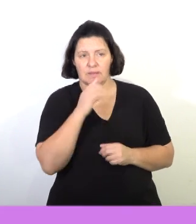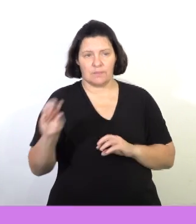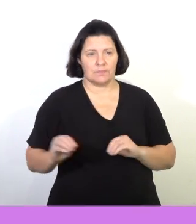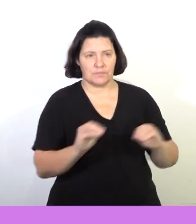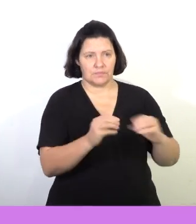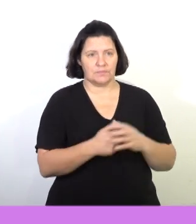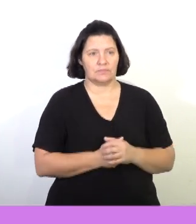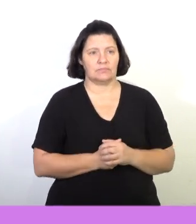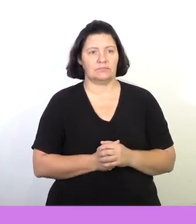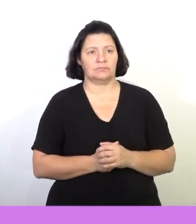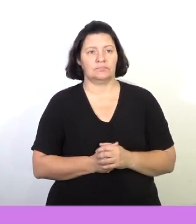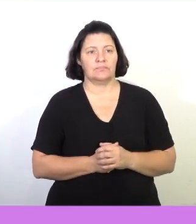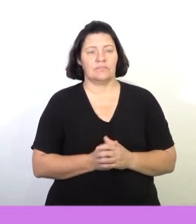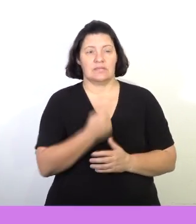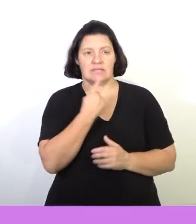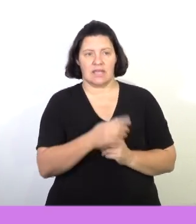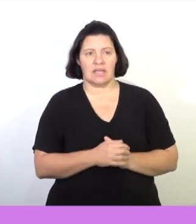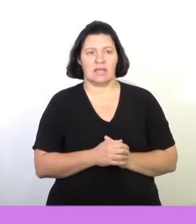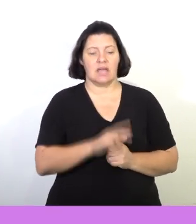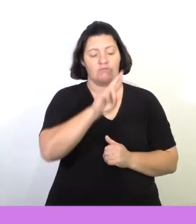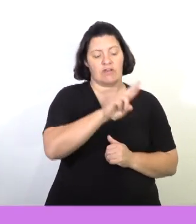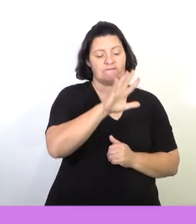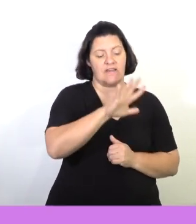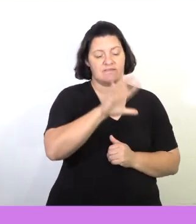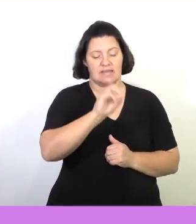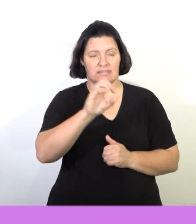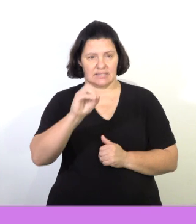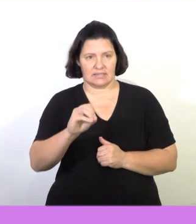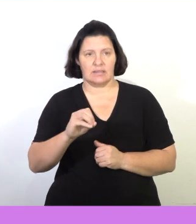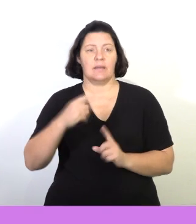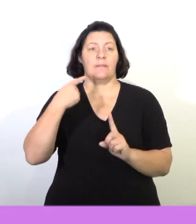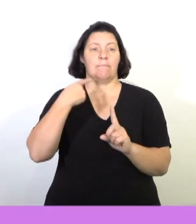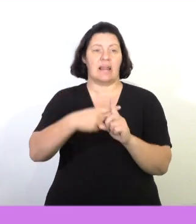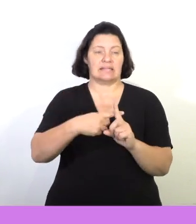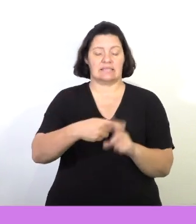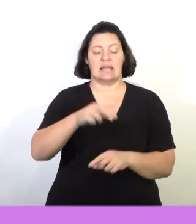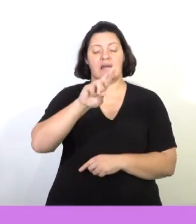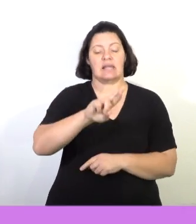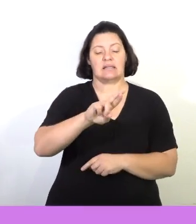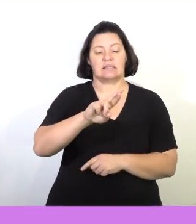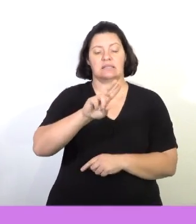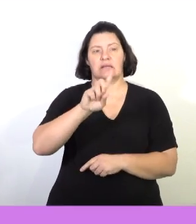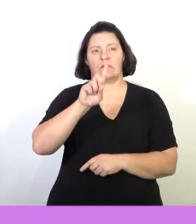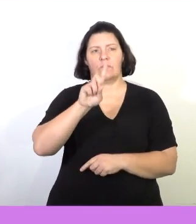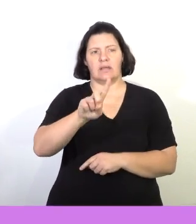So let's substitute. We say 500 plus